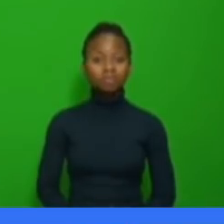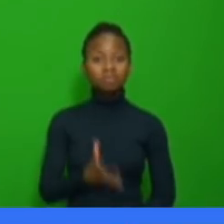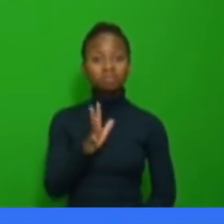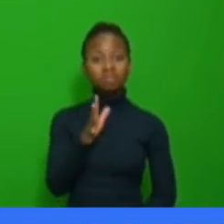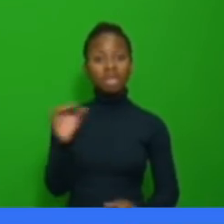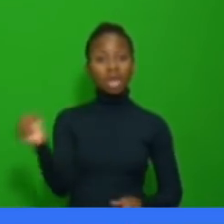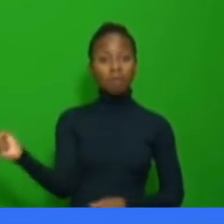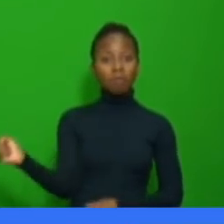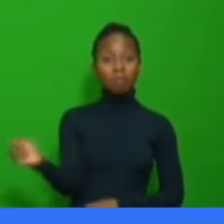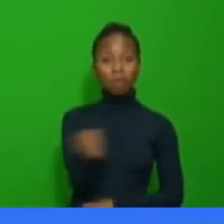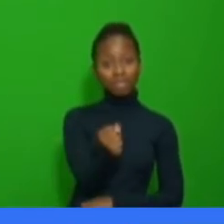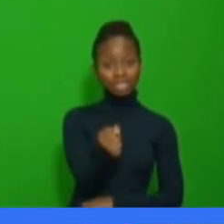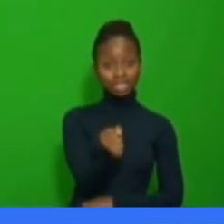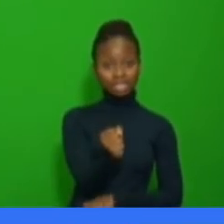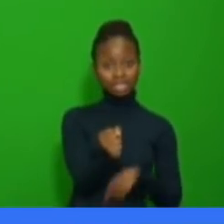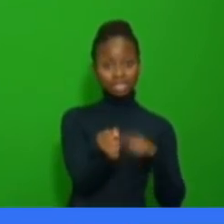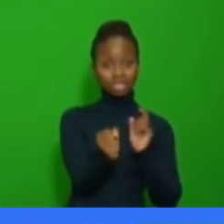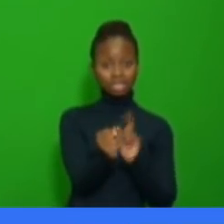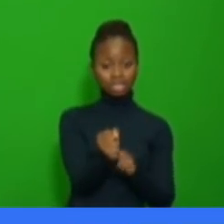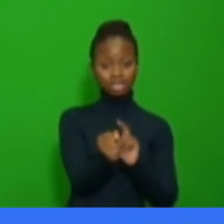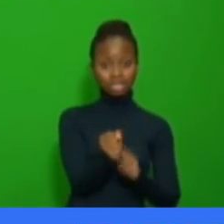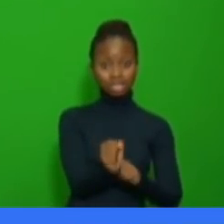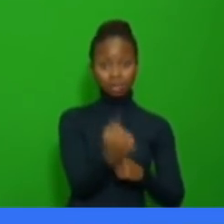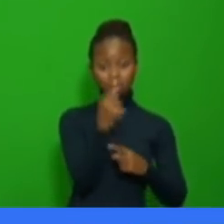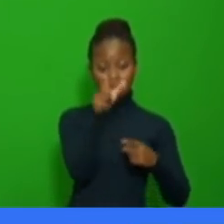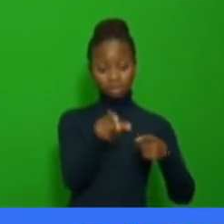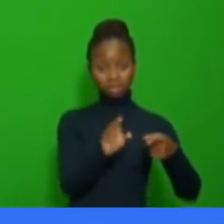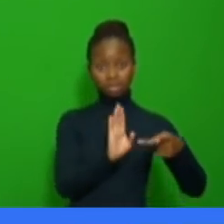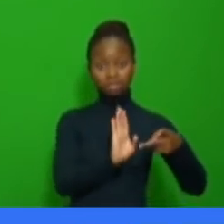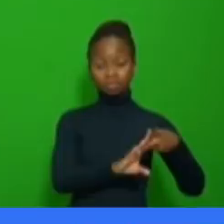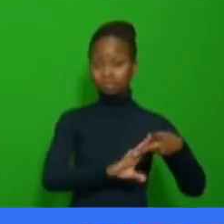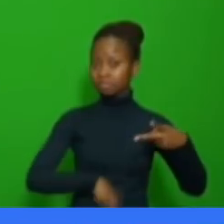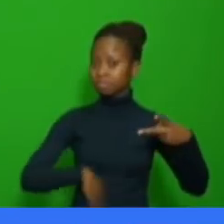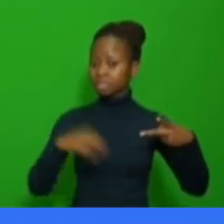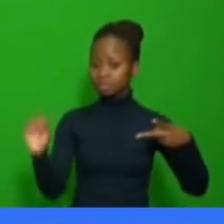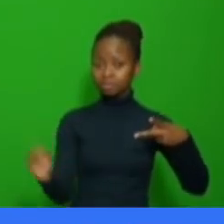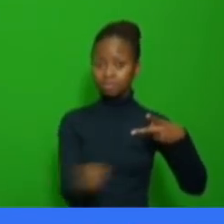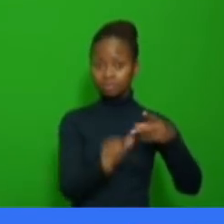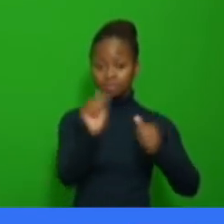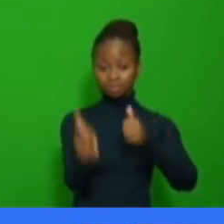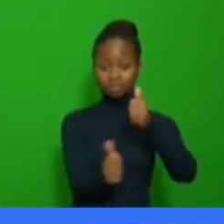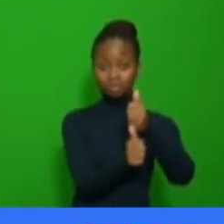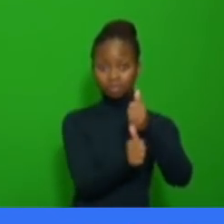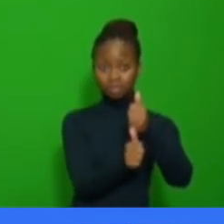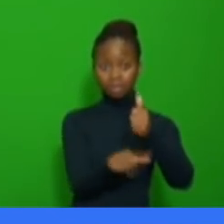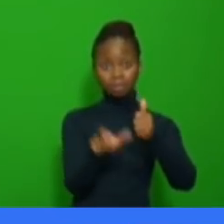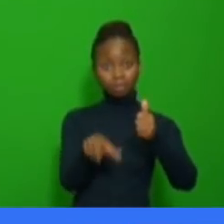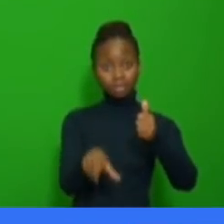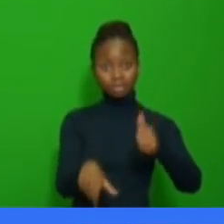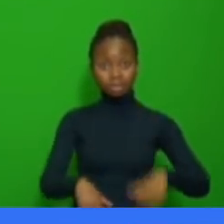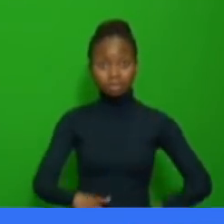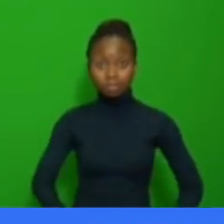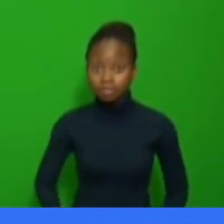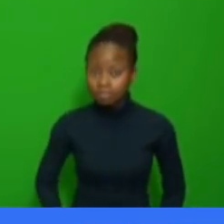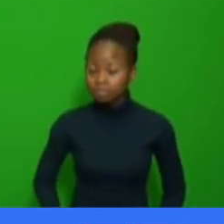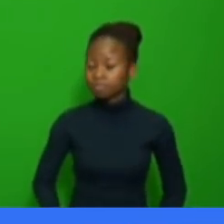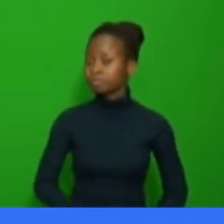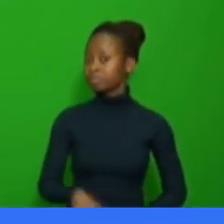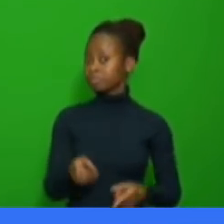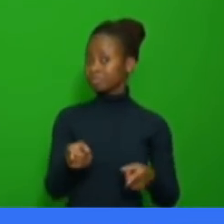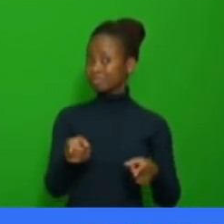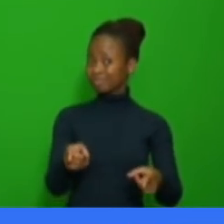appointment of the governor and the appointment of the deputy governors is the